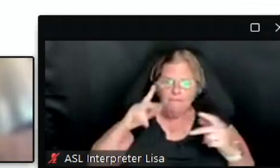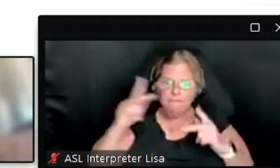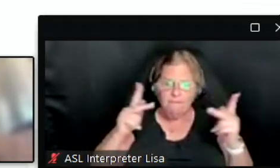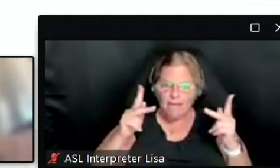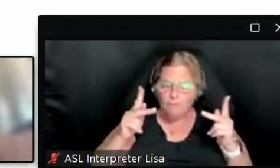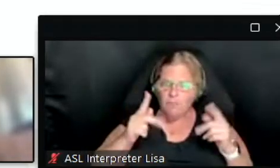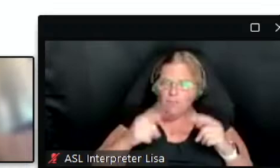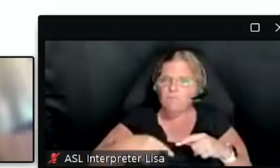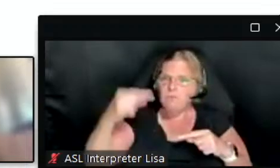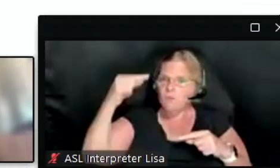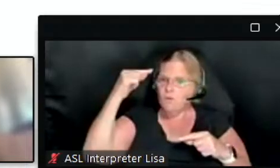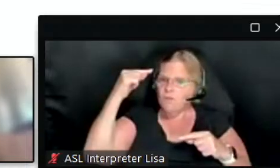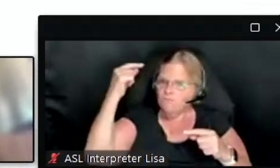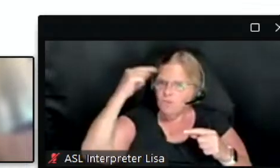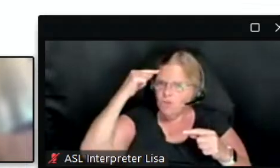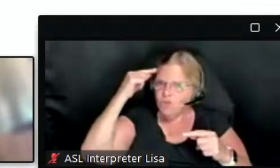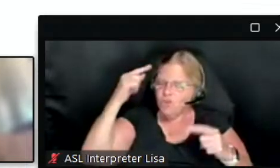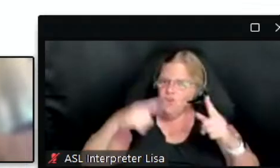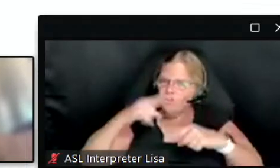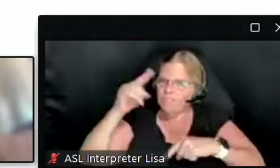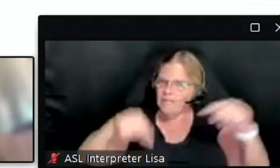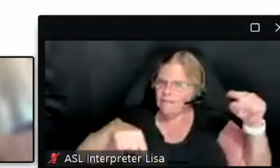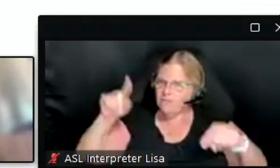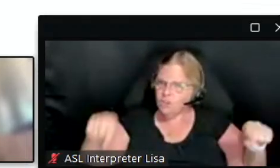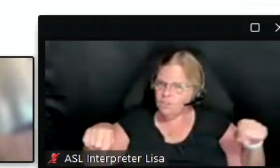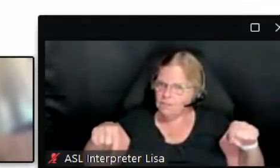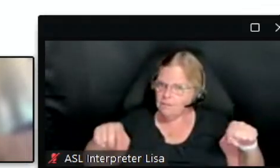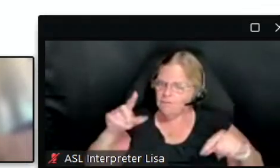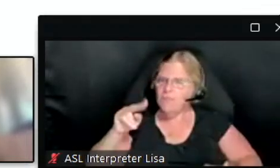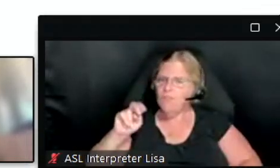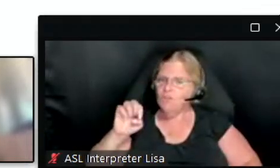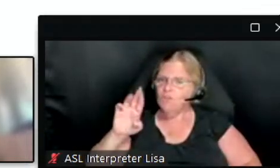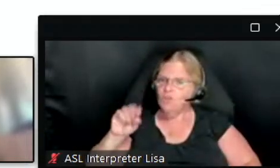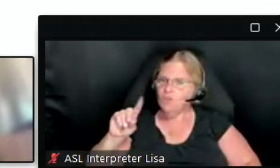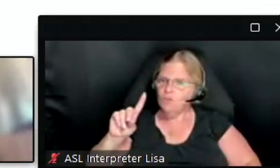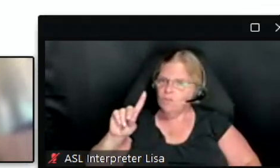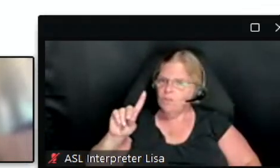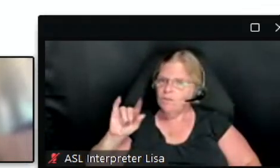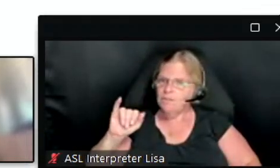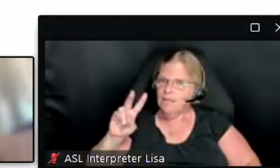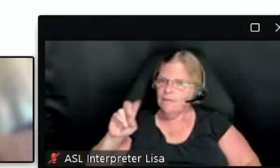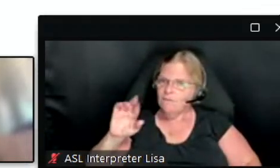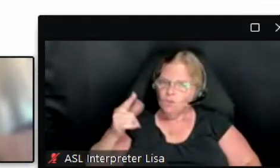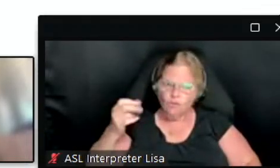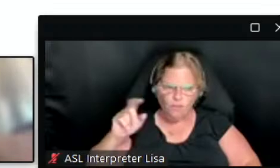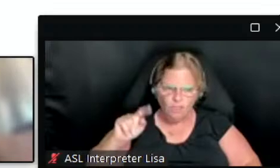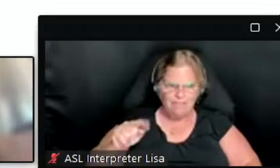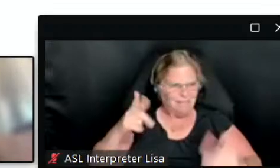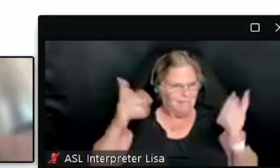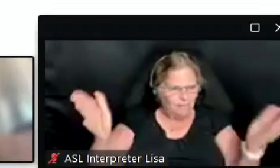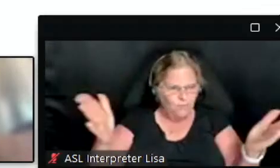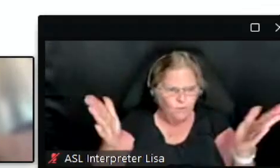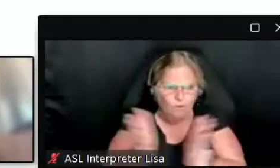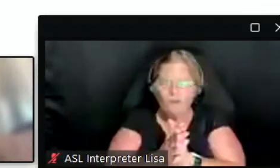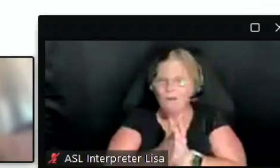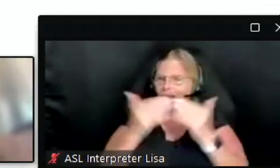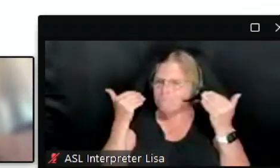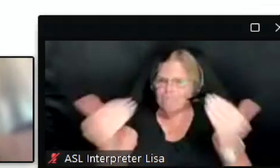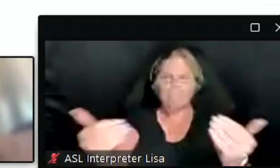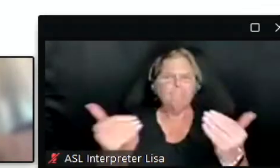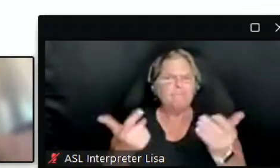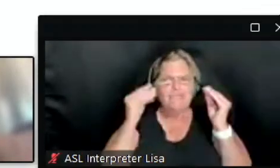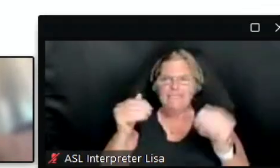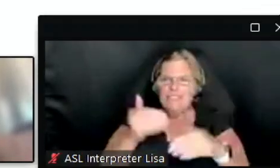it. Be the next public educator that's going to teach the next Richard Branson, right? So attract